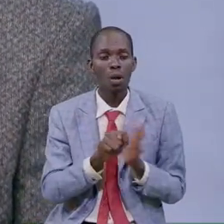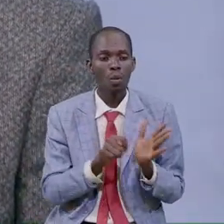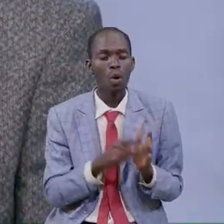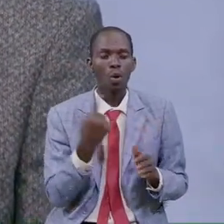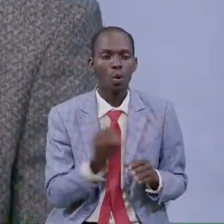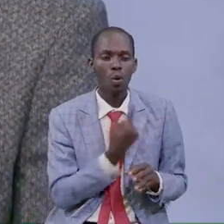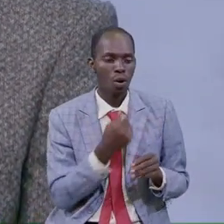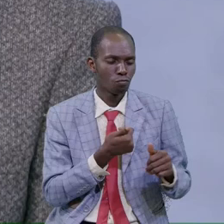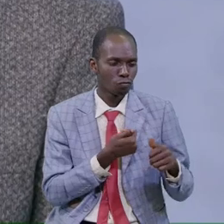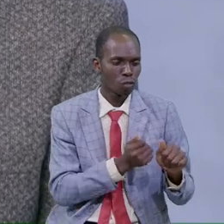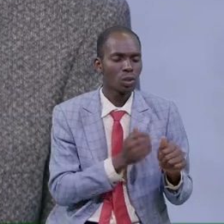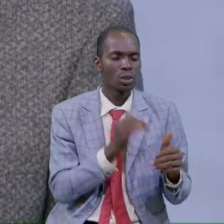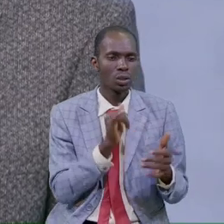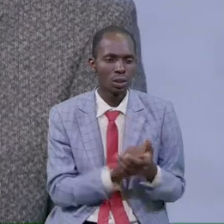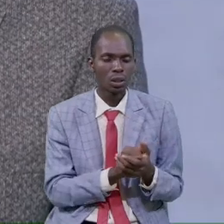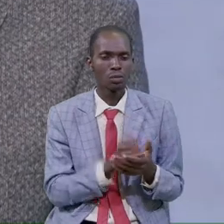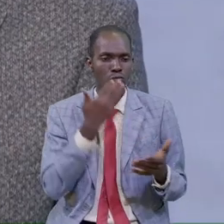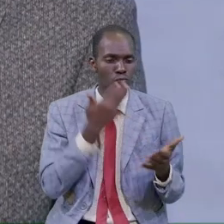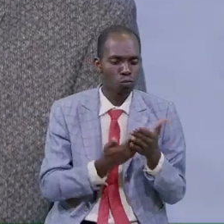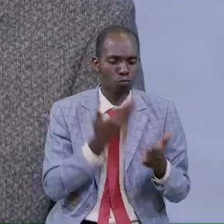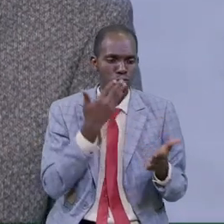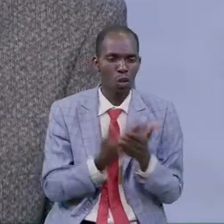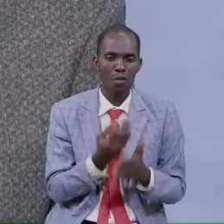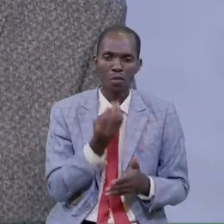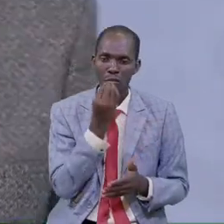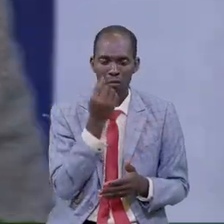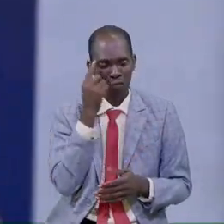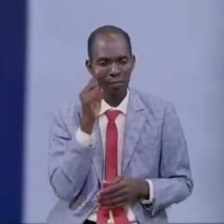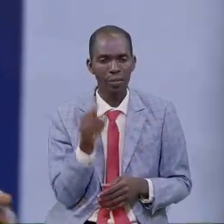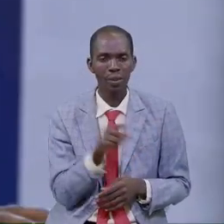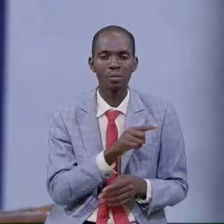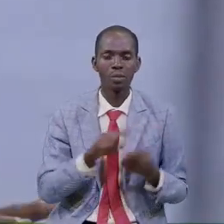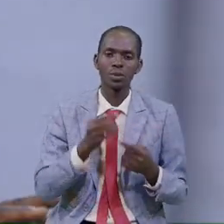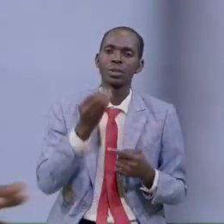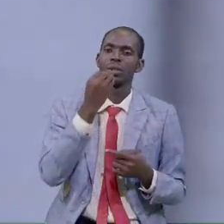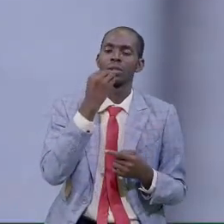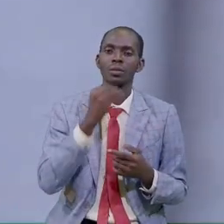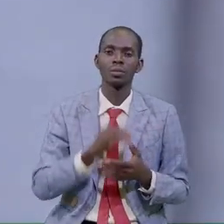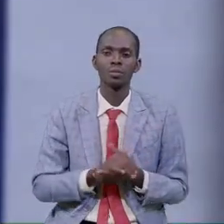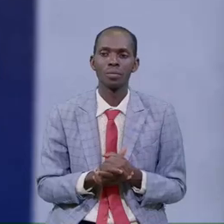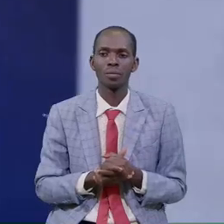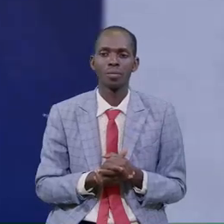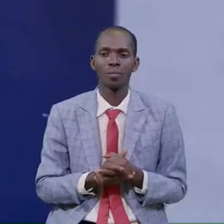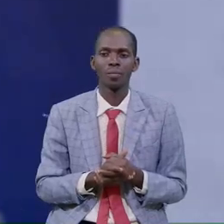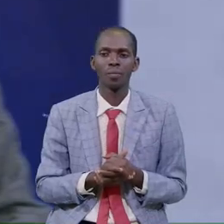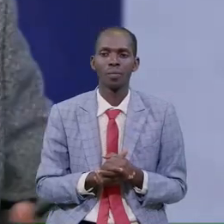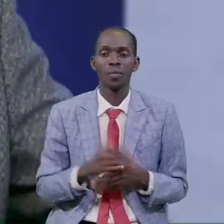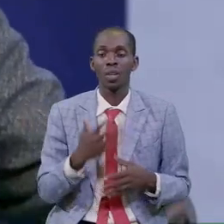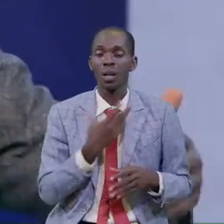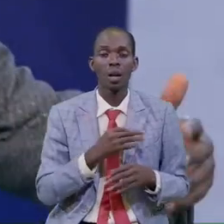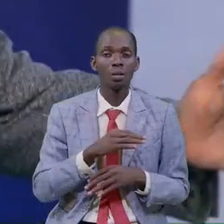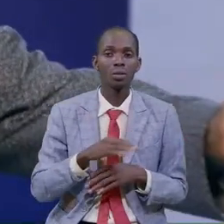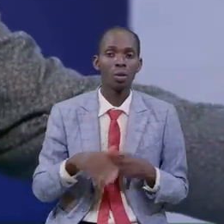Ils ont gardé leur guérison, leur santé parce que ils ont obéi à la parole de Dieu et ils observaient une bonne alimentation. All the stuff that will make